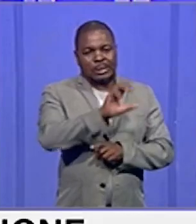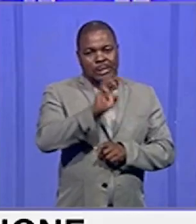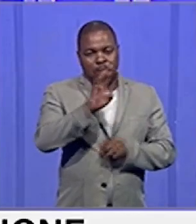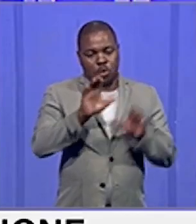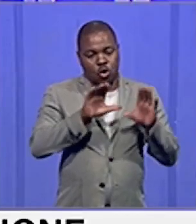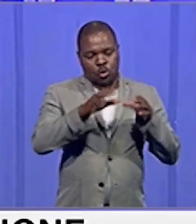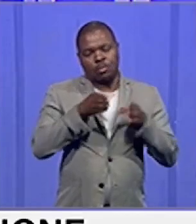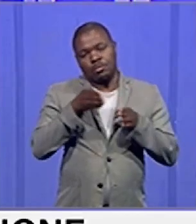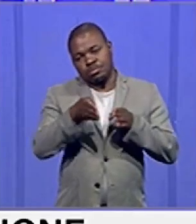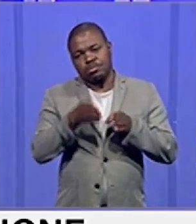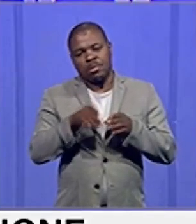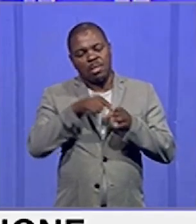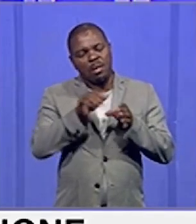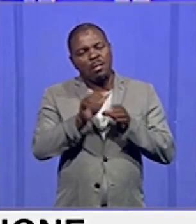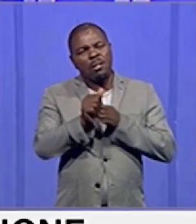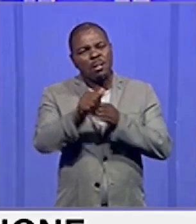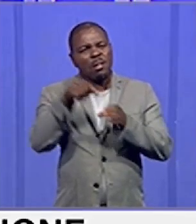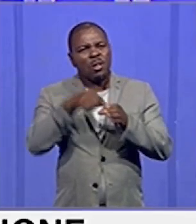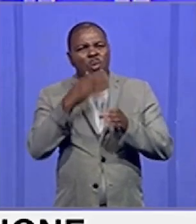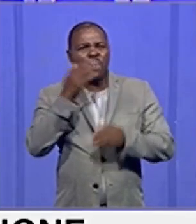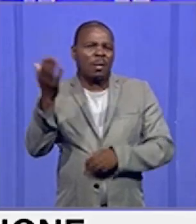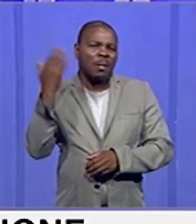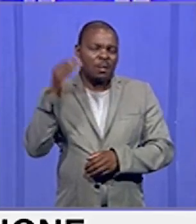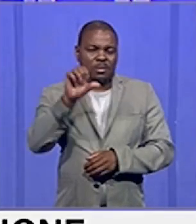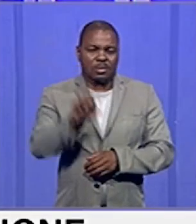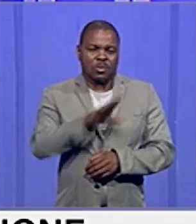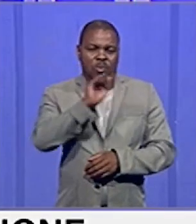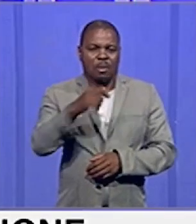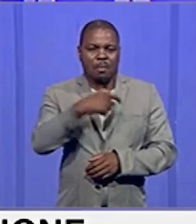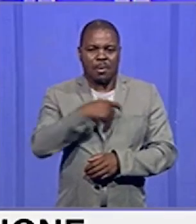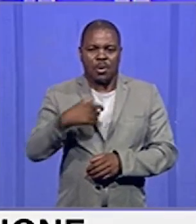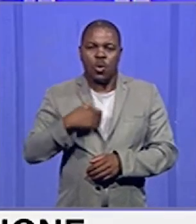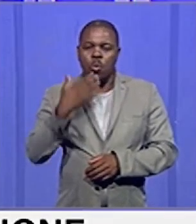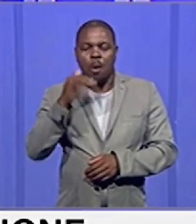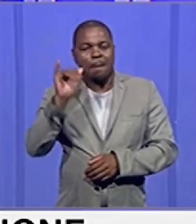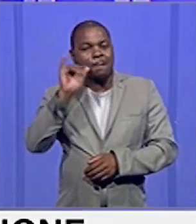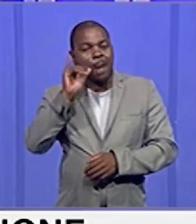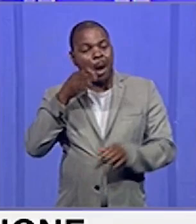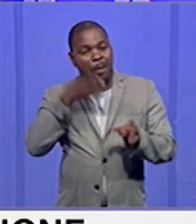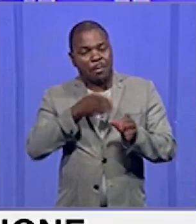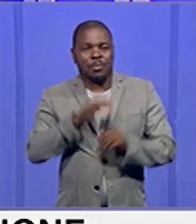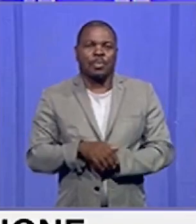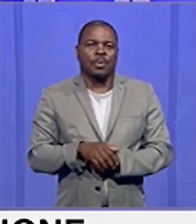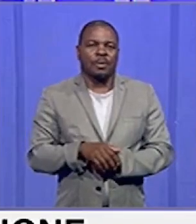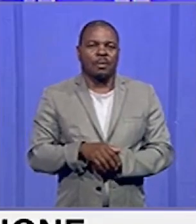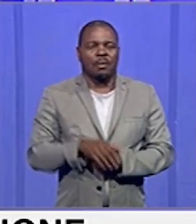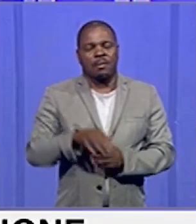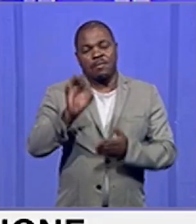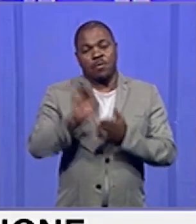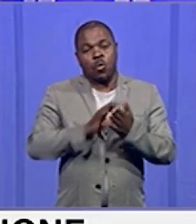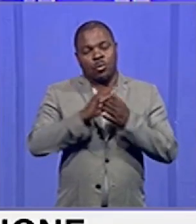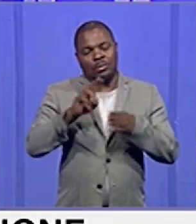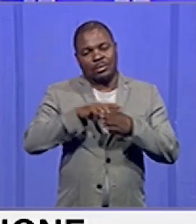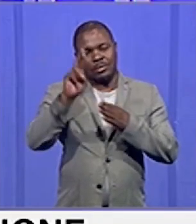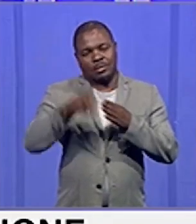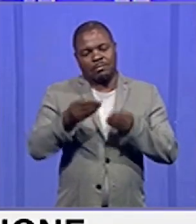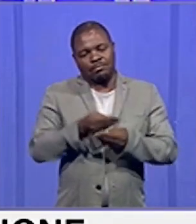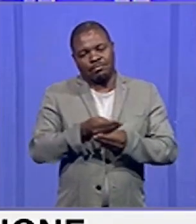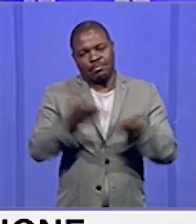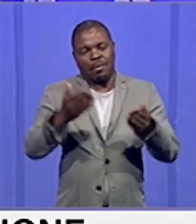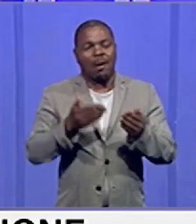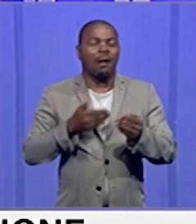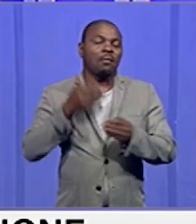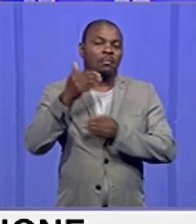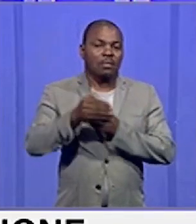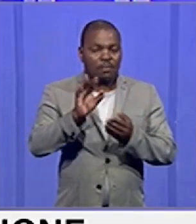Commonwealth ba eteletsweng pele ke mopresidente wa mehleng wa Afrika Borwa Thabo Mbeki. Sephetho sa dikgetho se tla phatlalatswa hang ha o